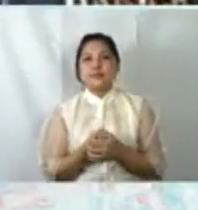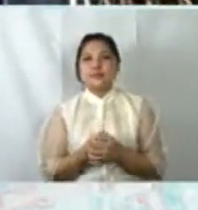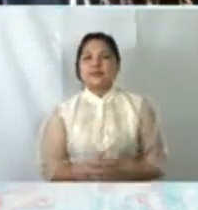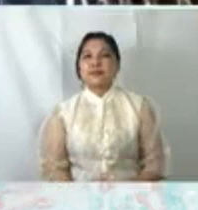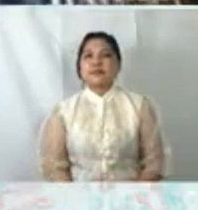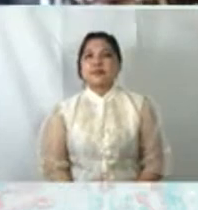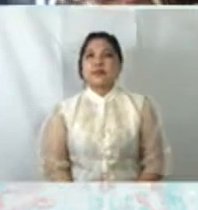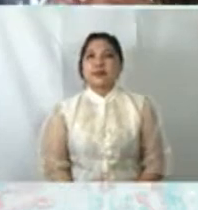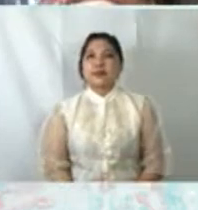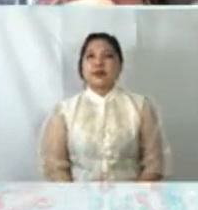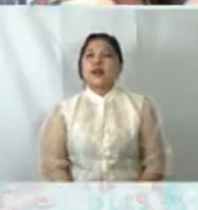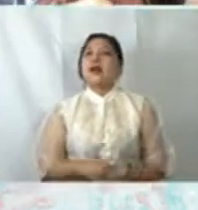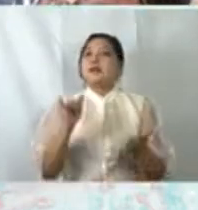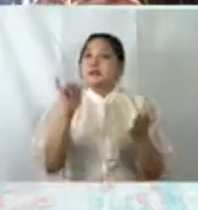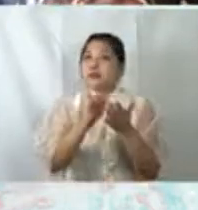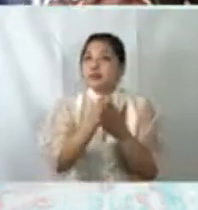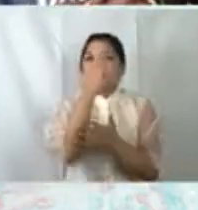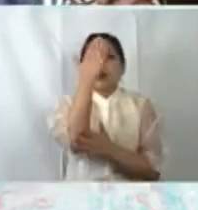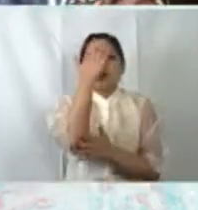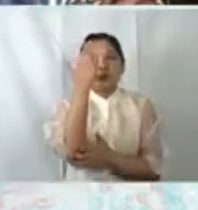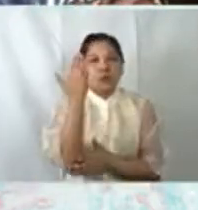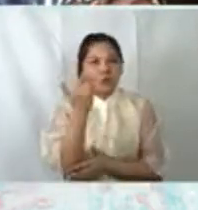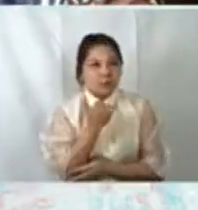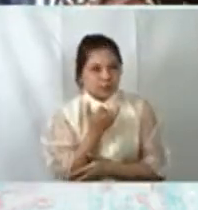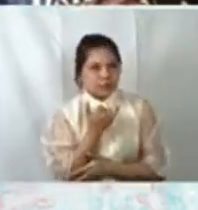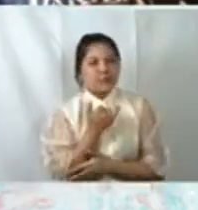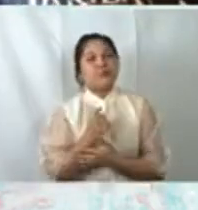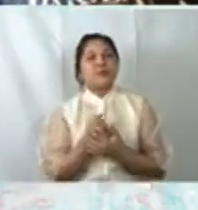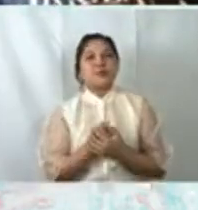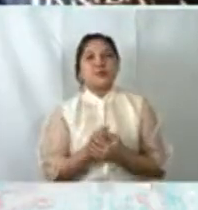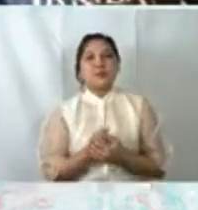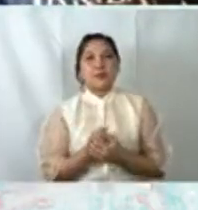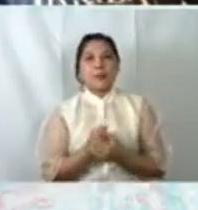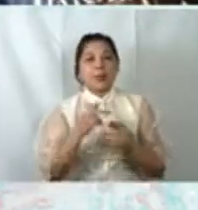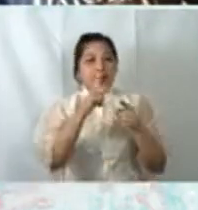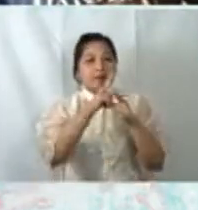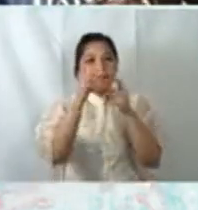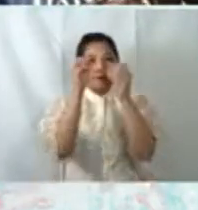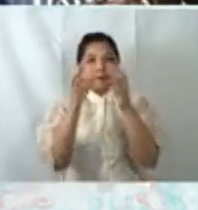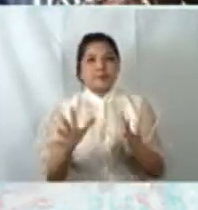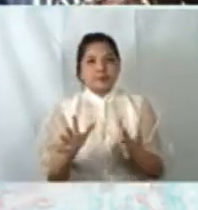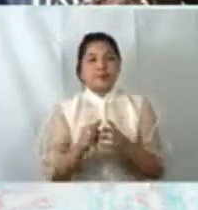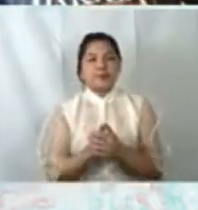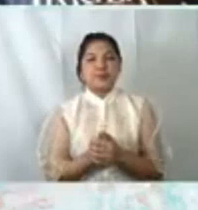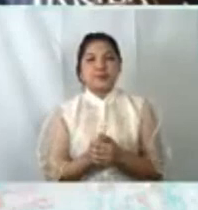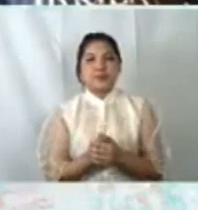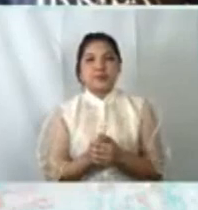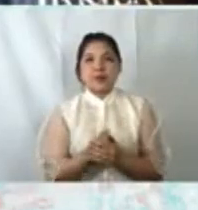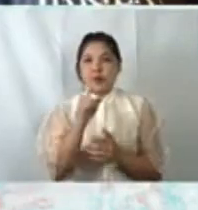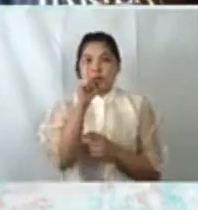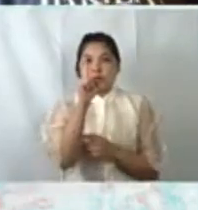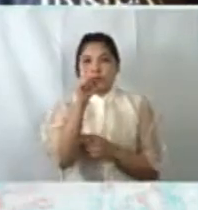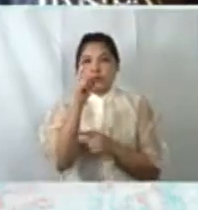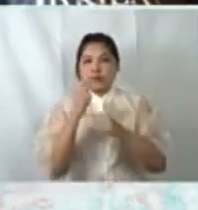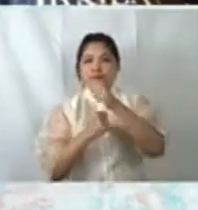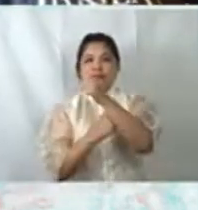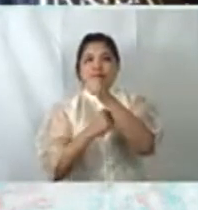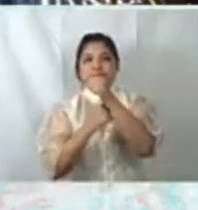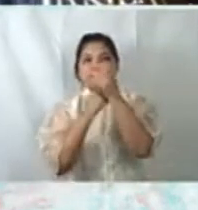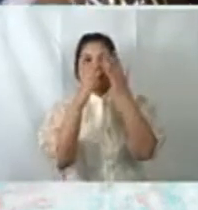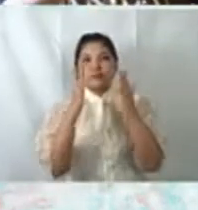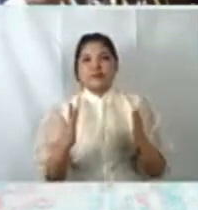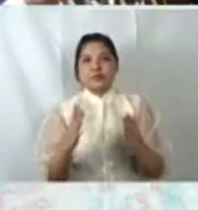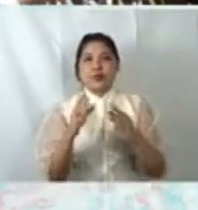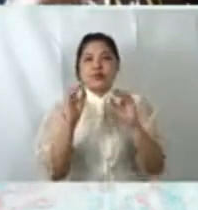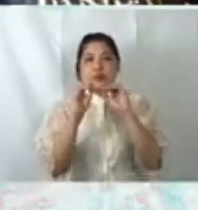And that is why a professor and one of the founders of our